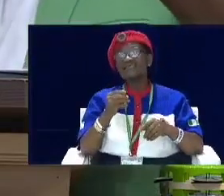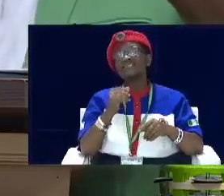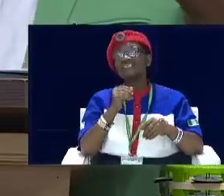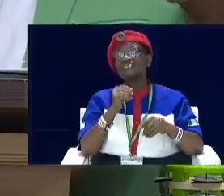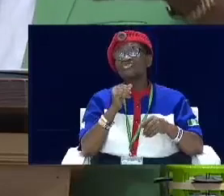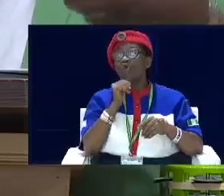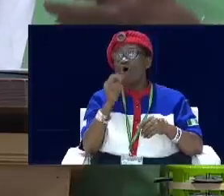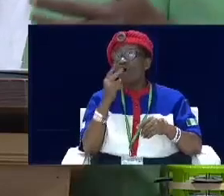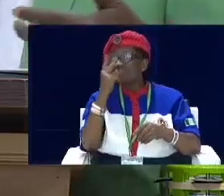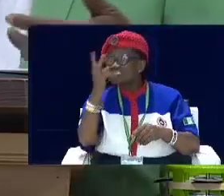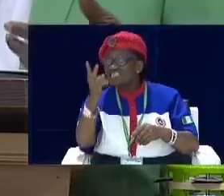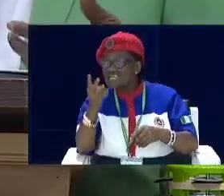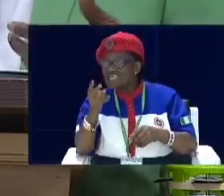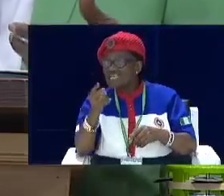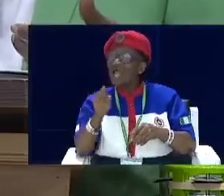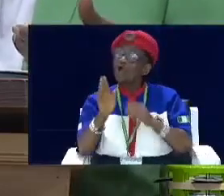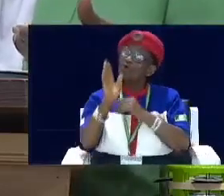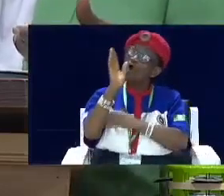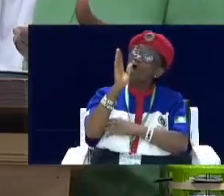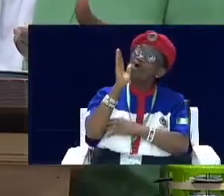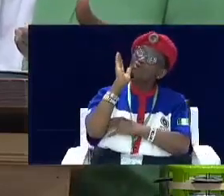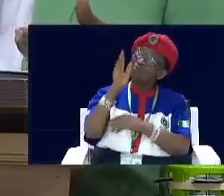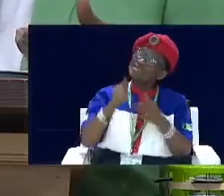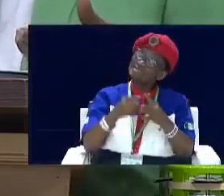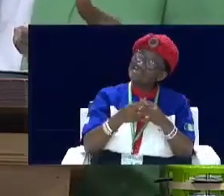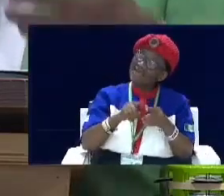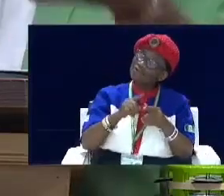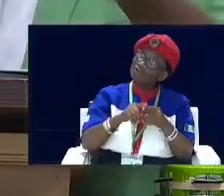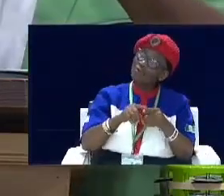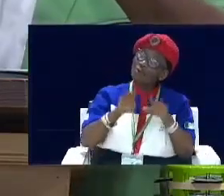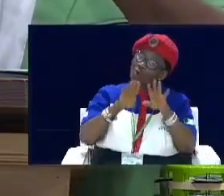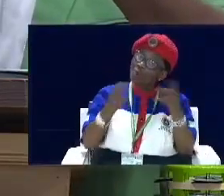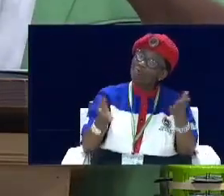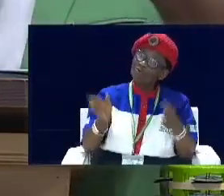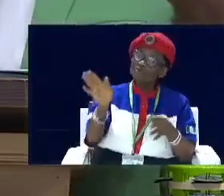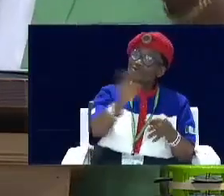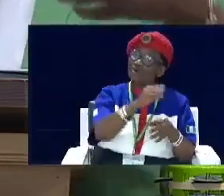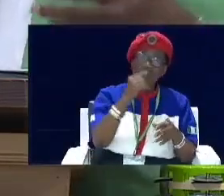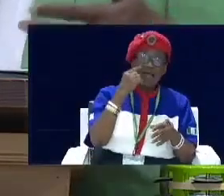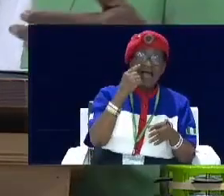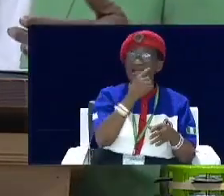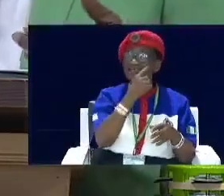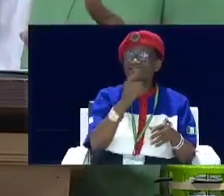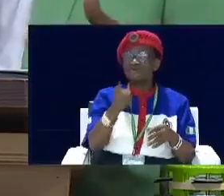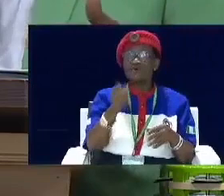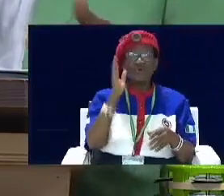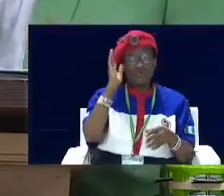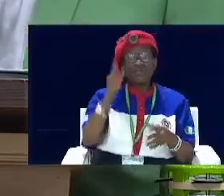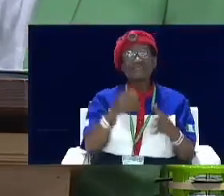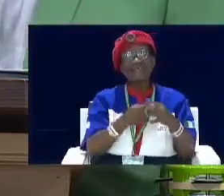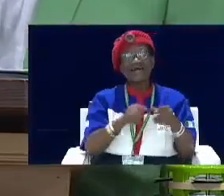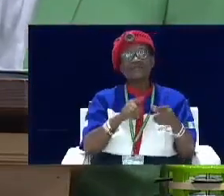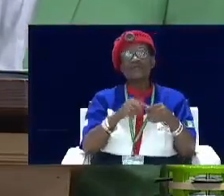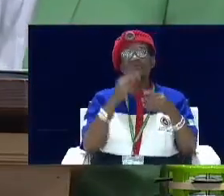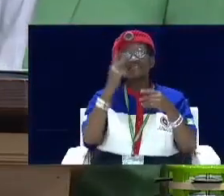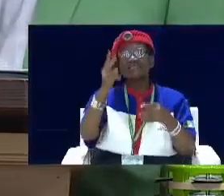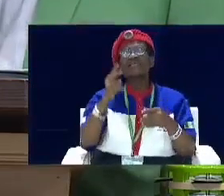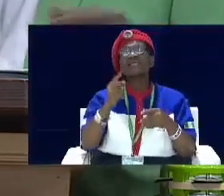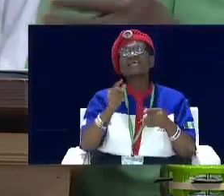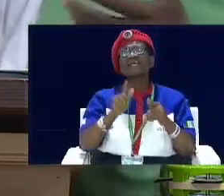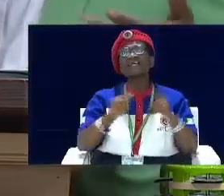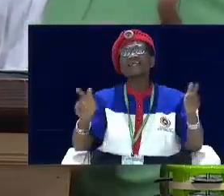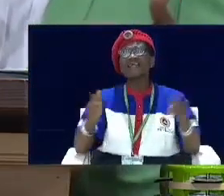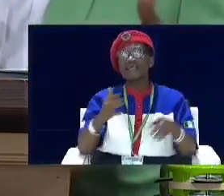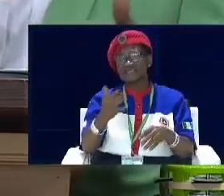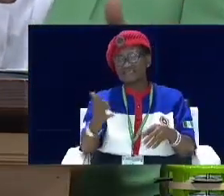to open your eyes. Olorun a bere si ni la o loju. You begin to see marvelous things. Wa si bere si ni ri awon ohun iyanu.